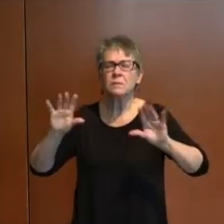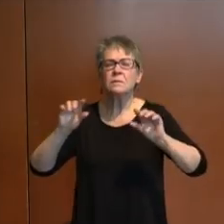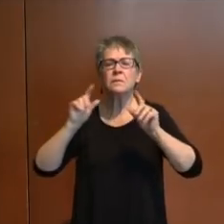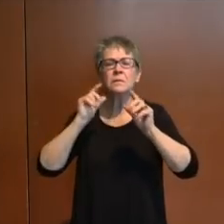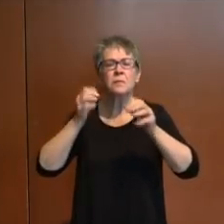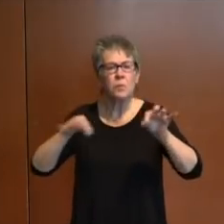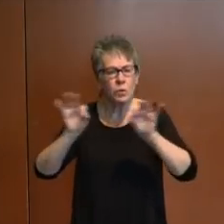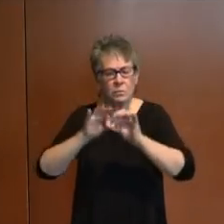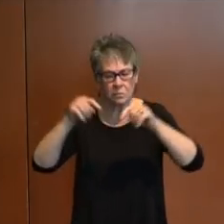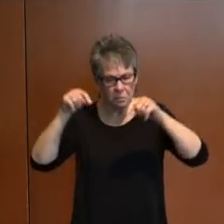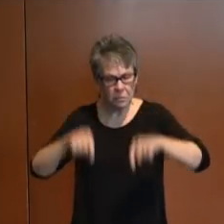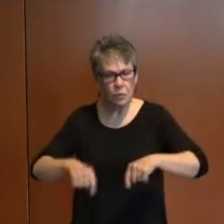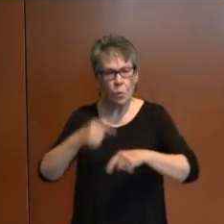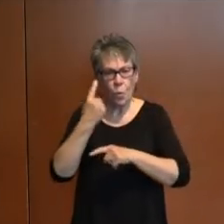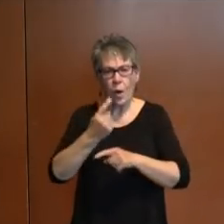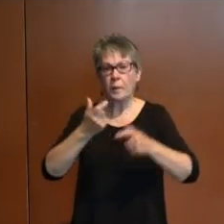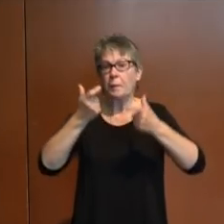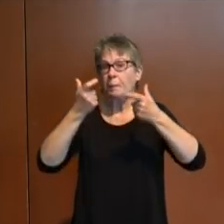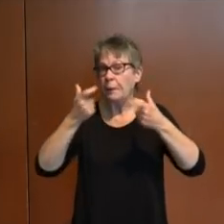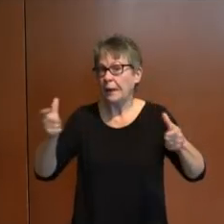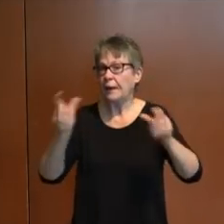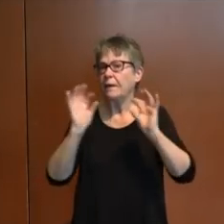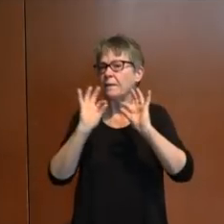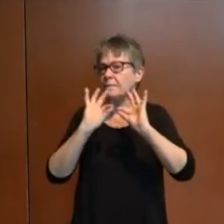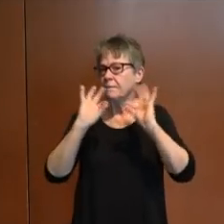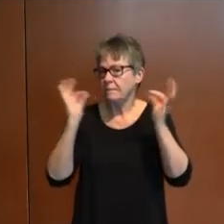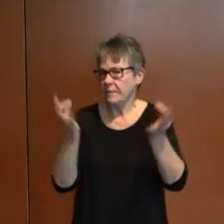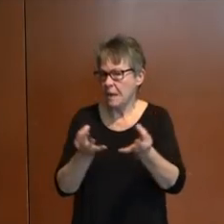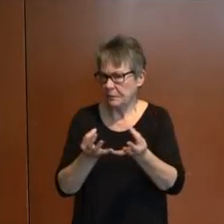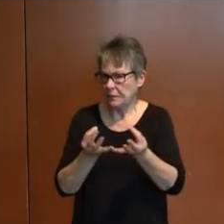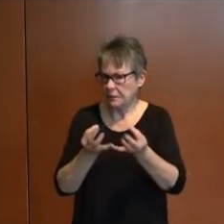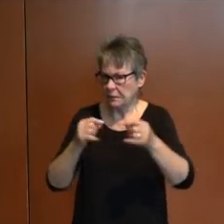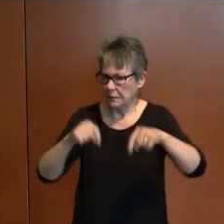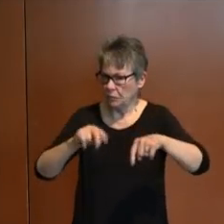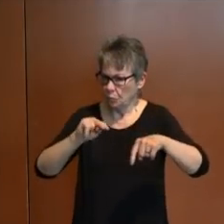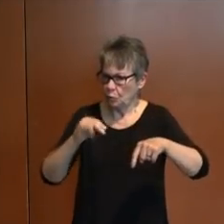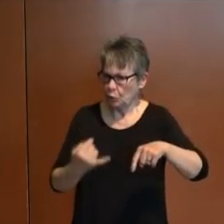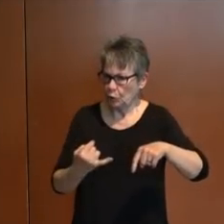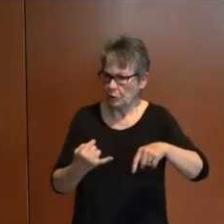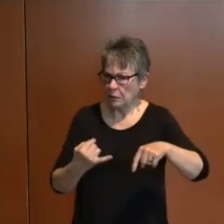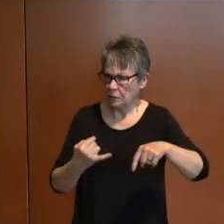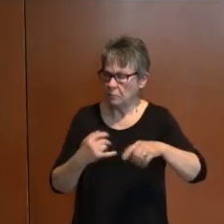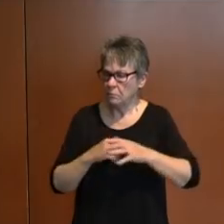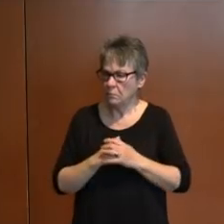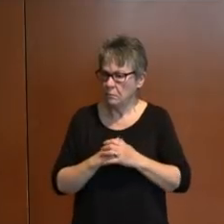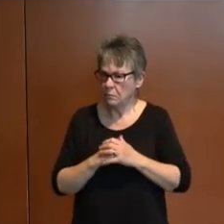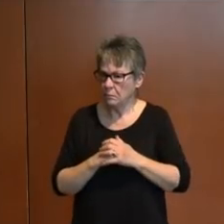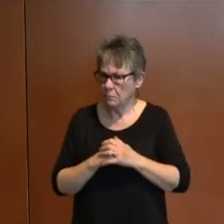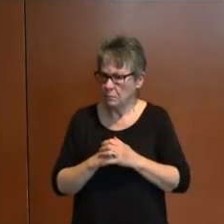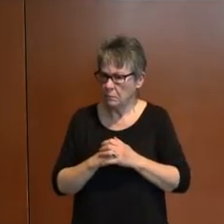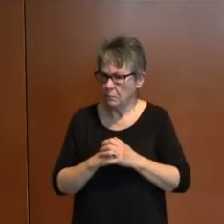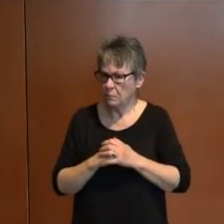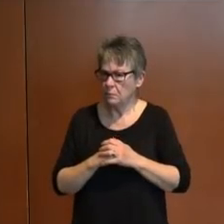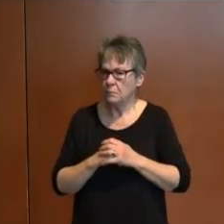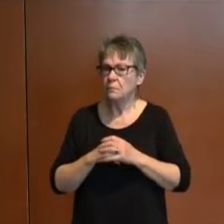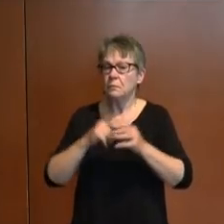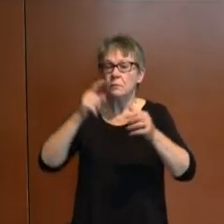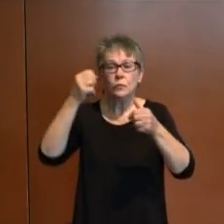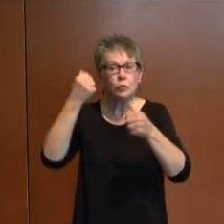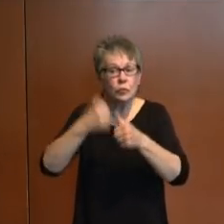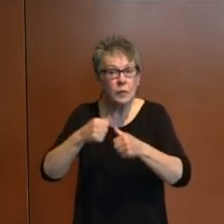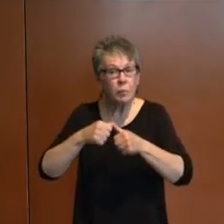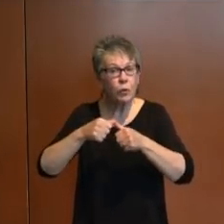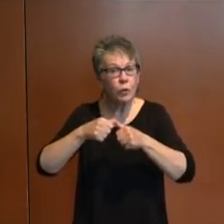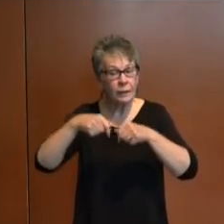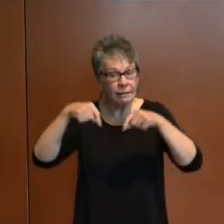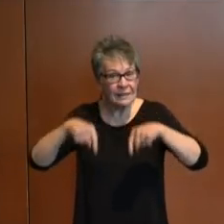now. We need each other more than ever before. And any amount of scapegoating or